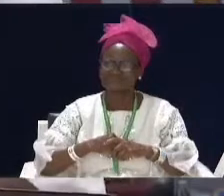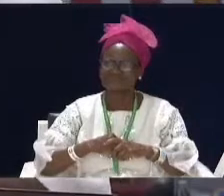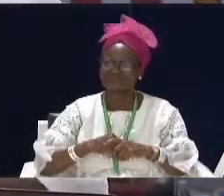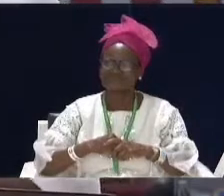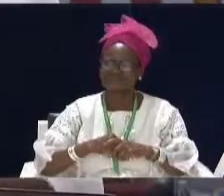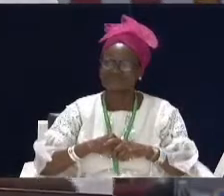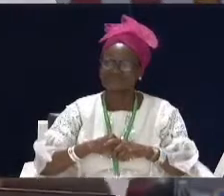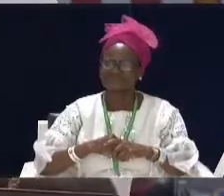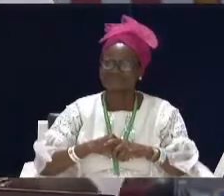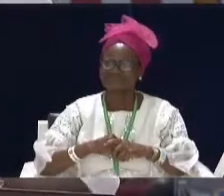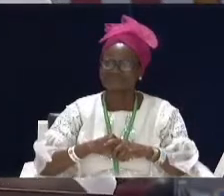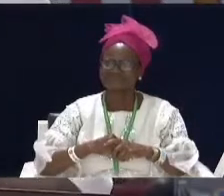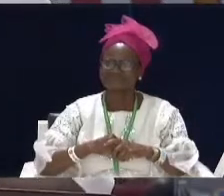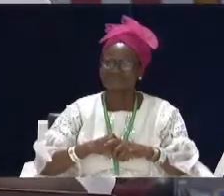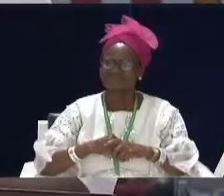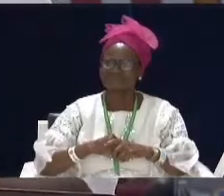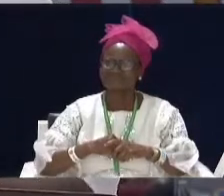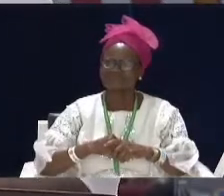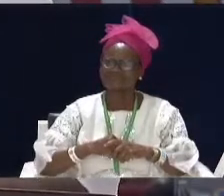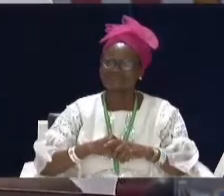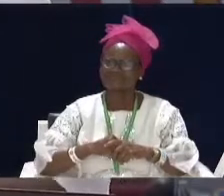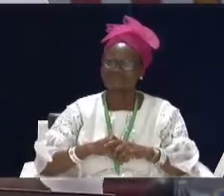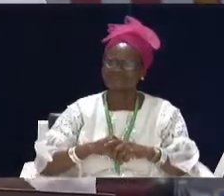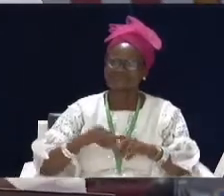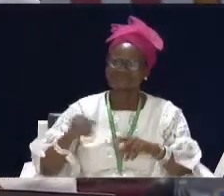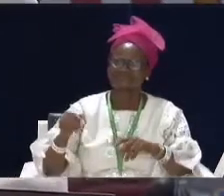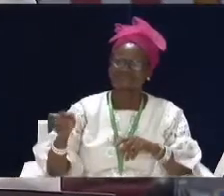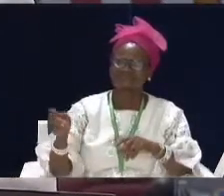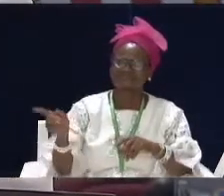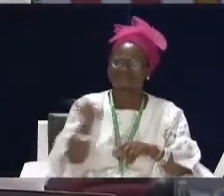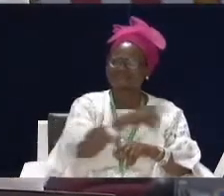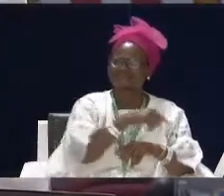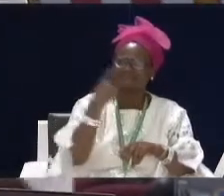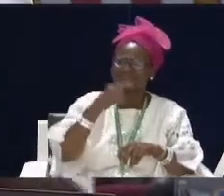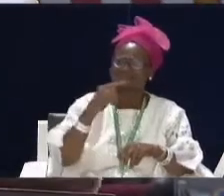You say, is that all you are going to say?